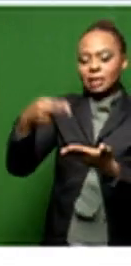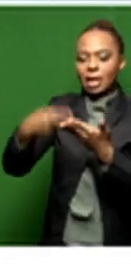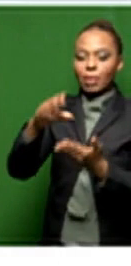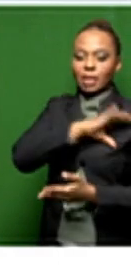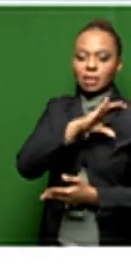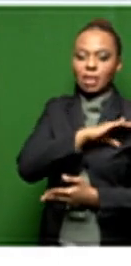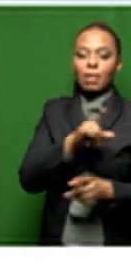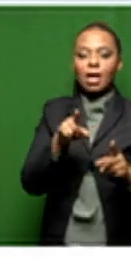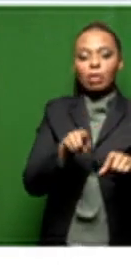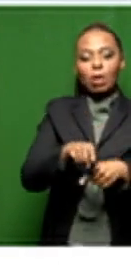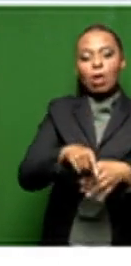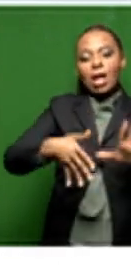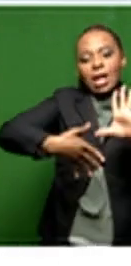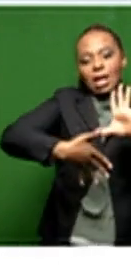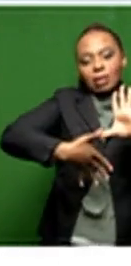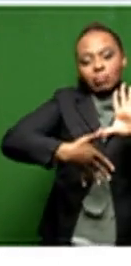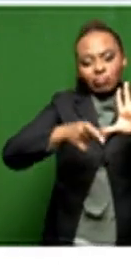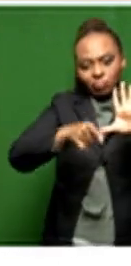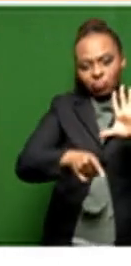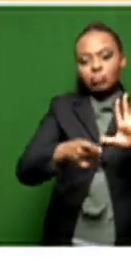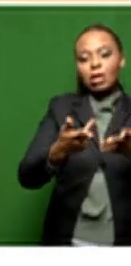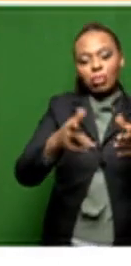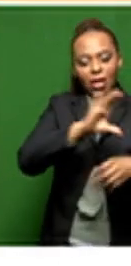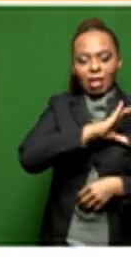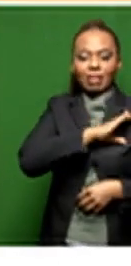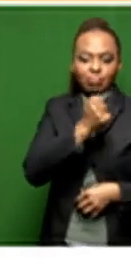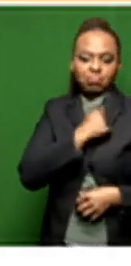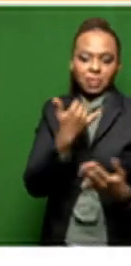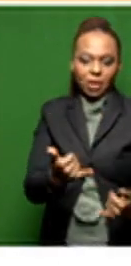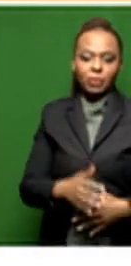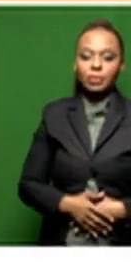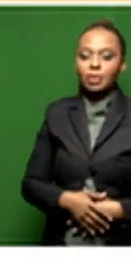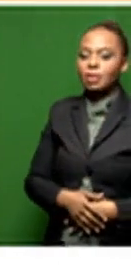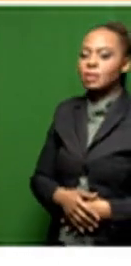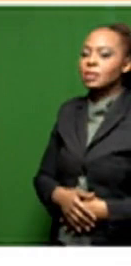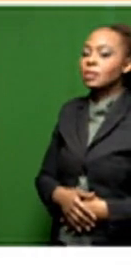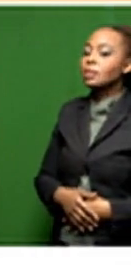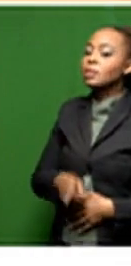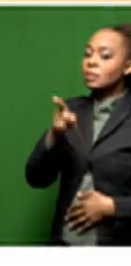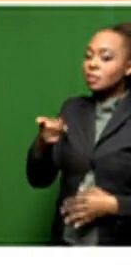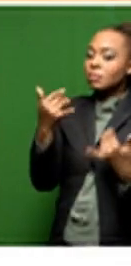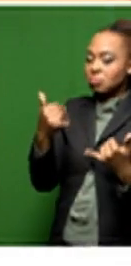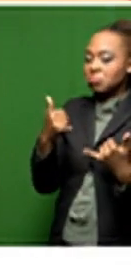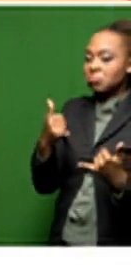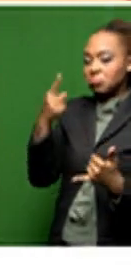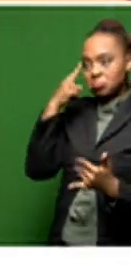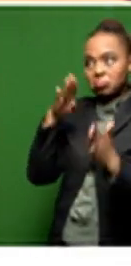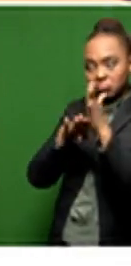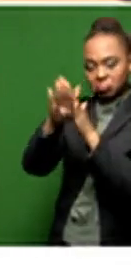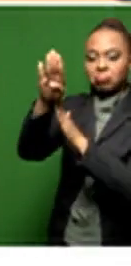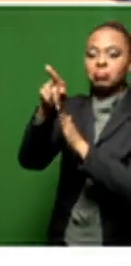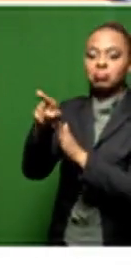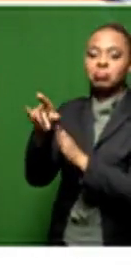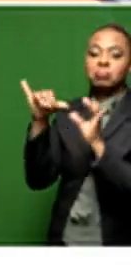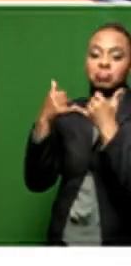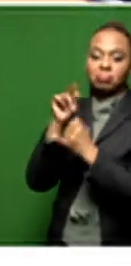Latin America as well for Payment 24. All right, and I'm definitely sure that this will be a game changer in the market and in the entire industry. Shadab,